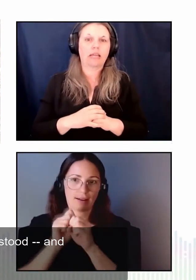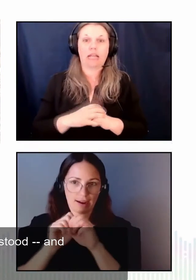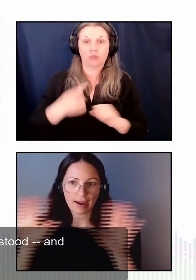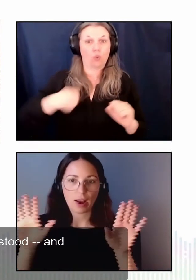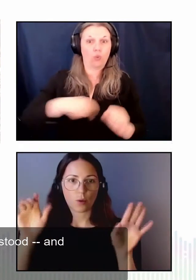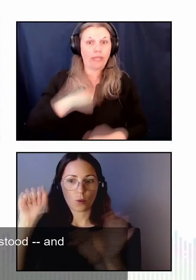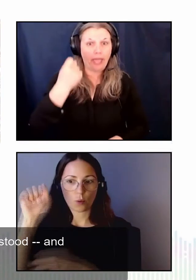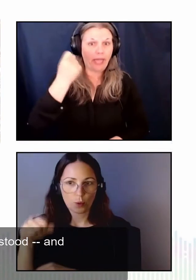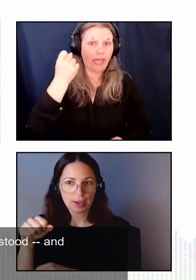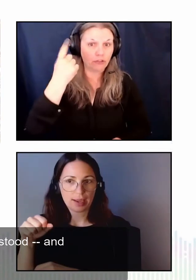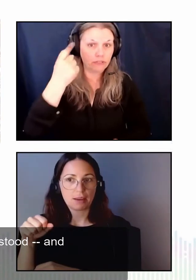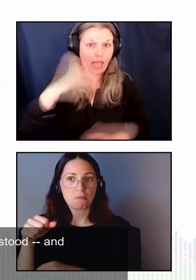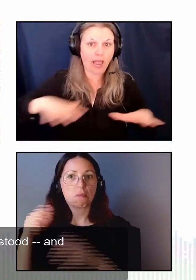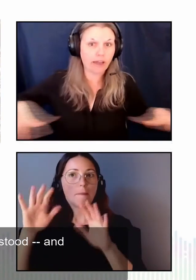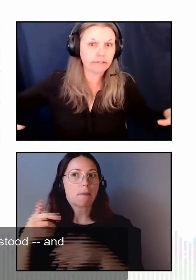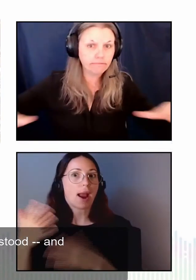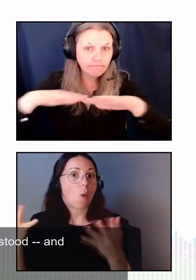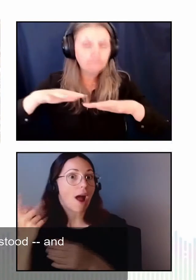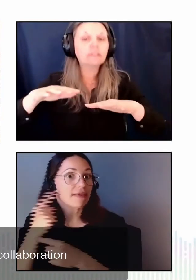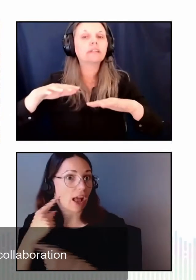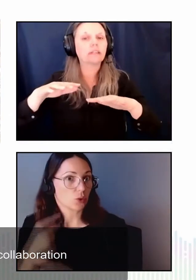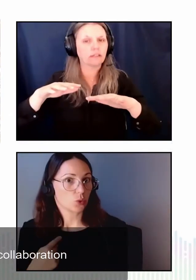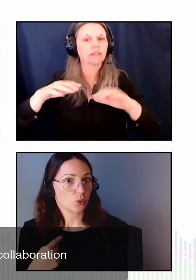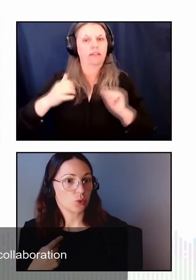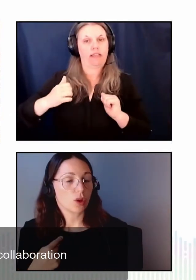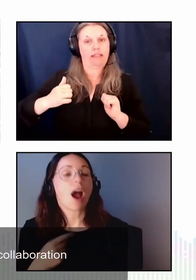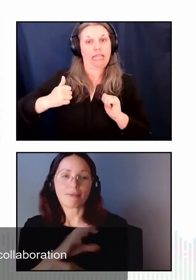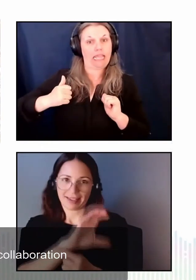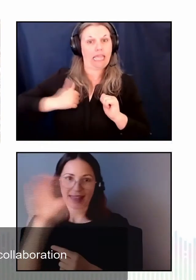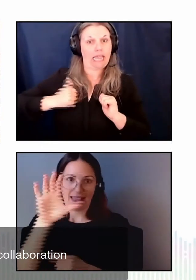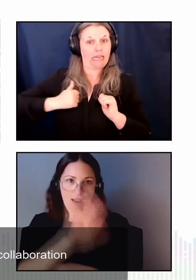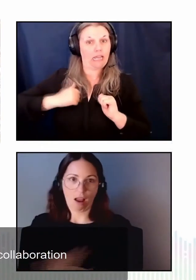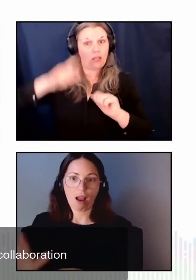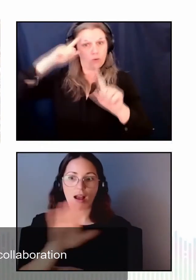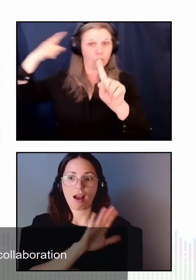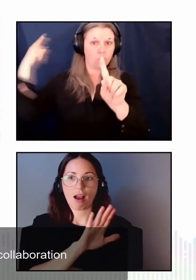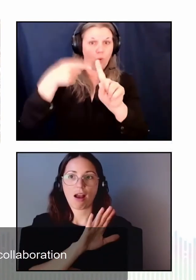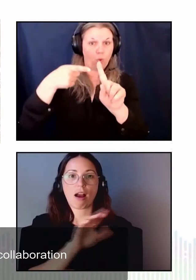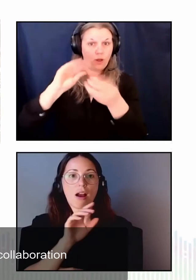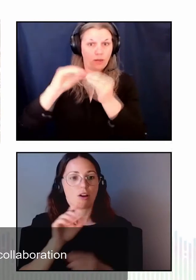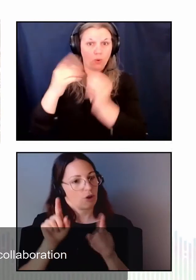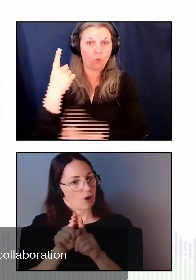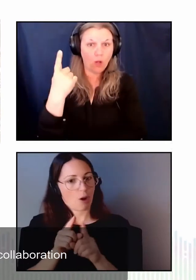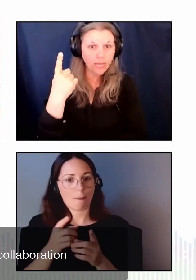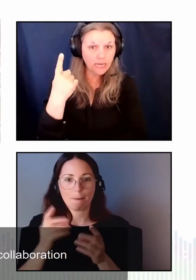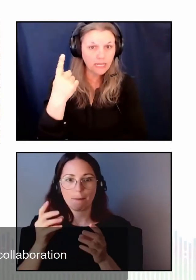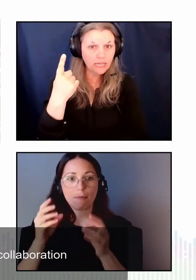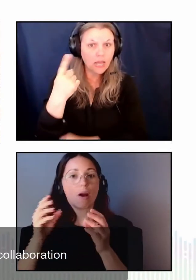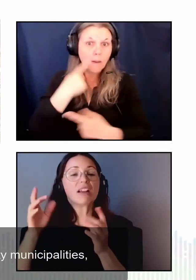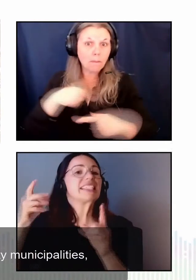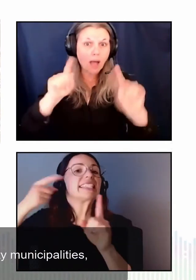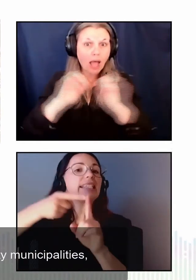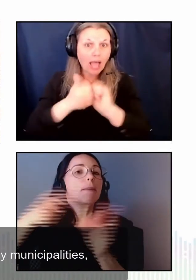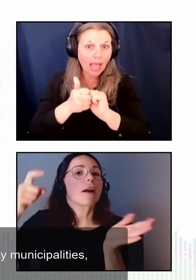from what I'm hearing, understood that Canada's Target 1 could only be achieved through